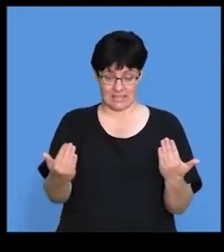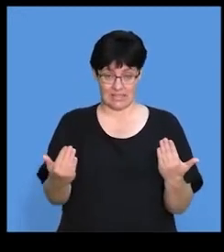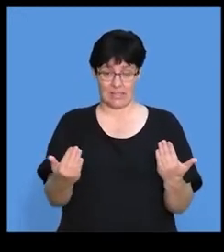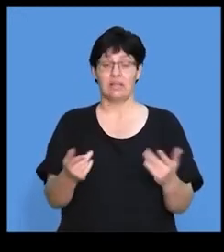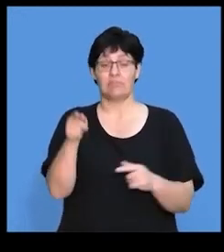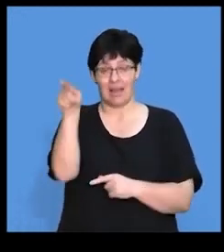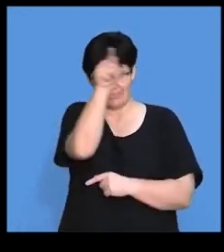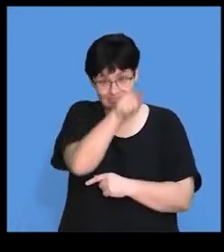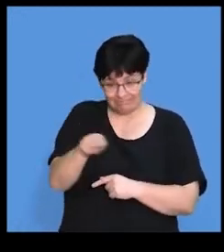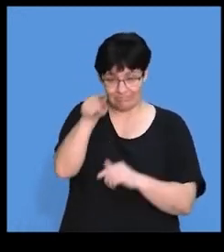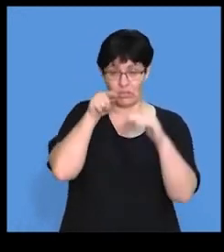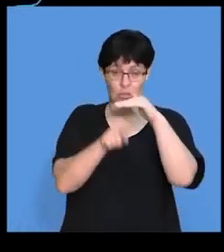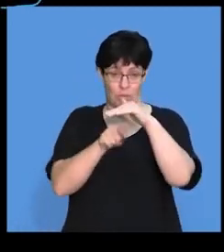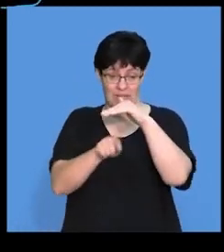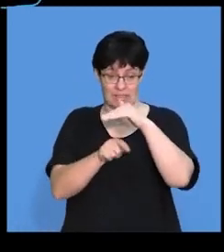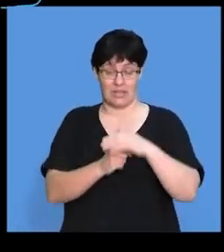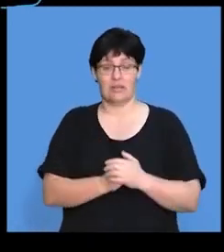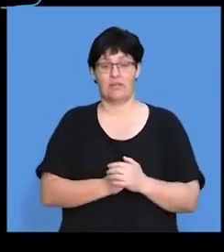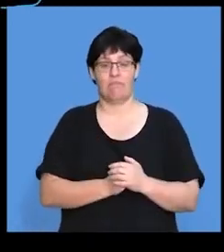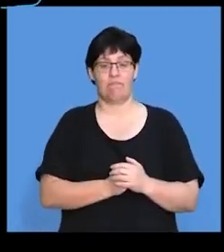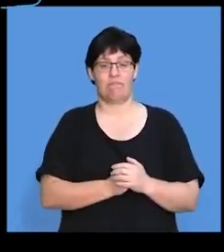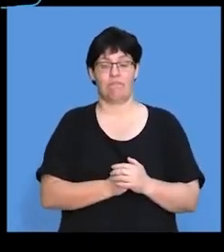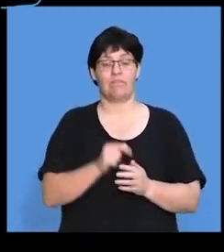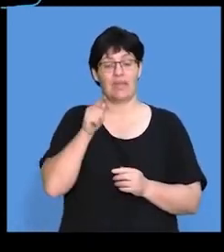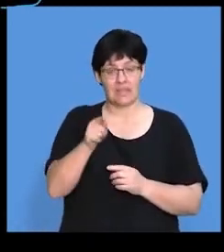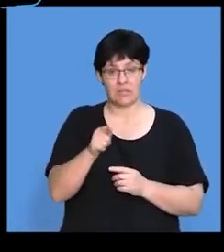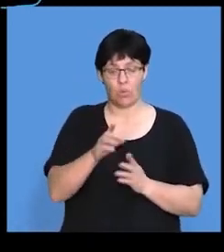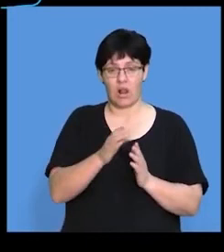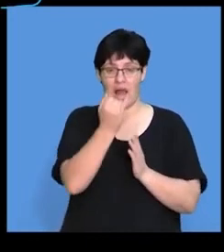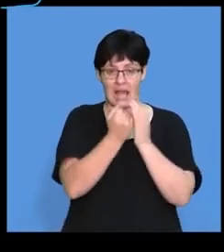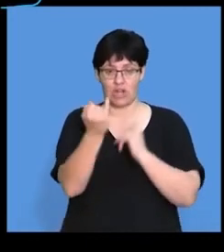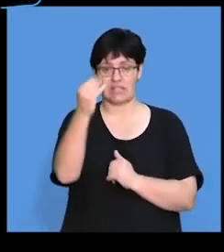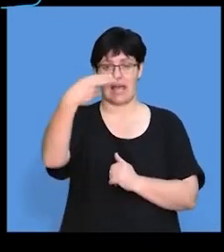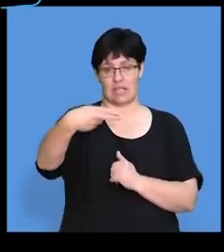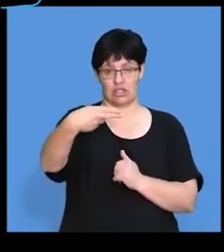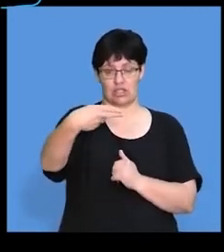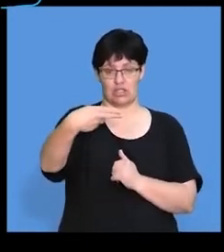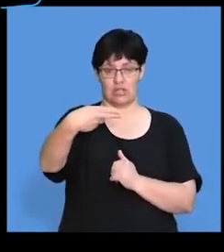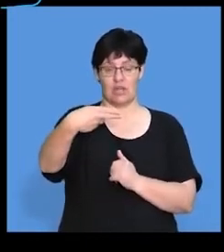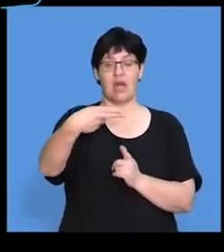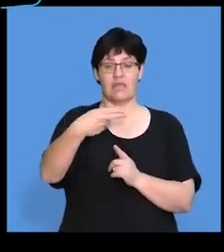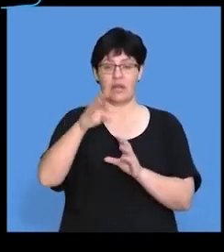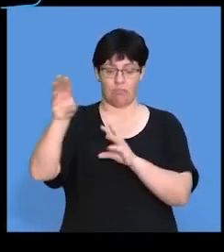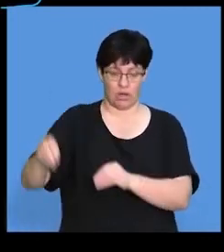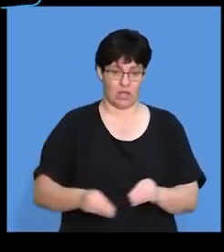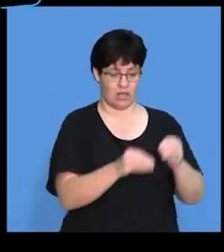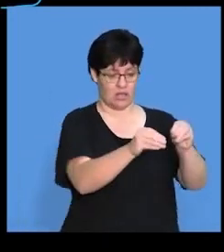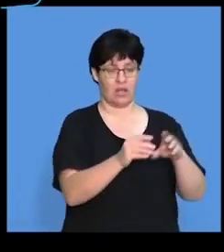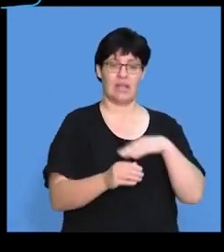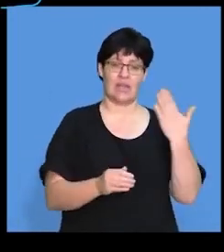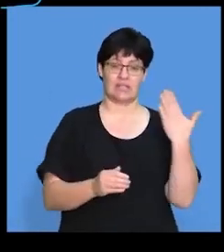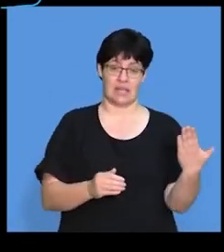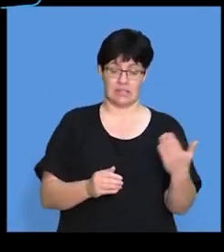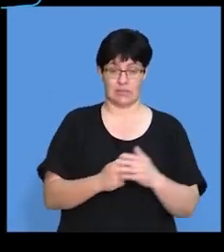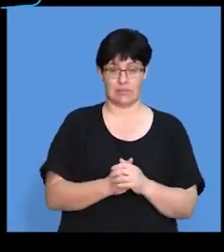of the equation by this denominator. And that way we're going to isolate the h, and we're going to bring this over